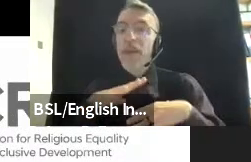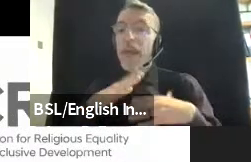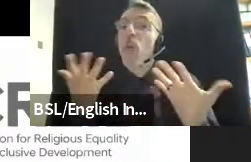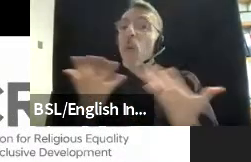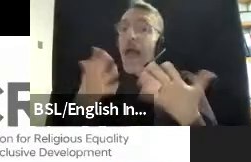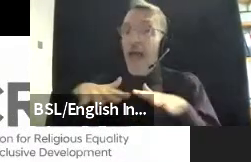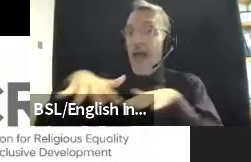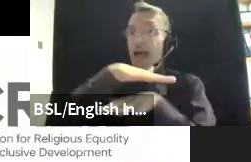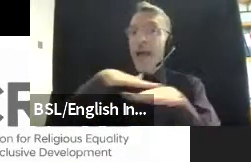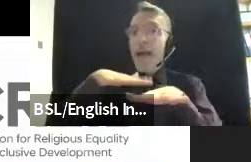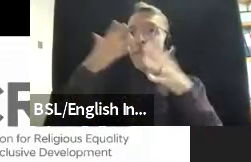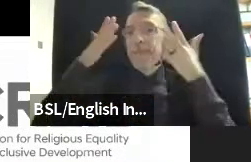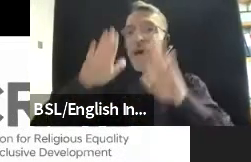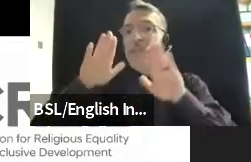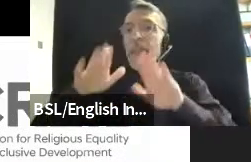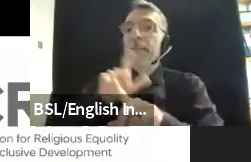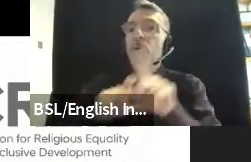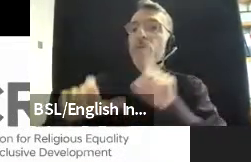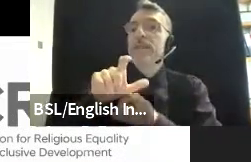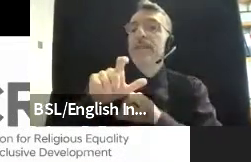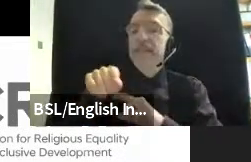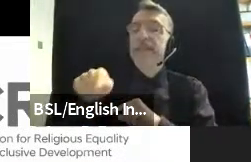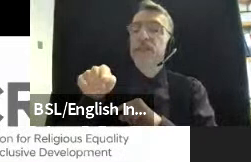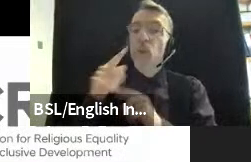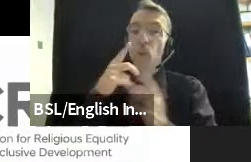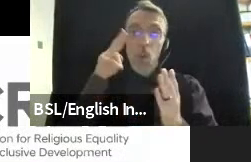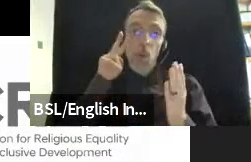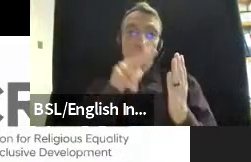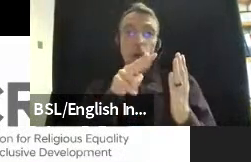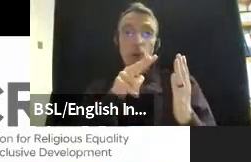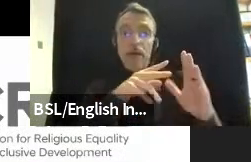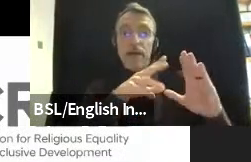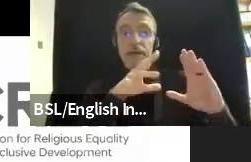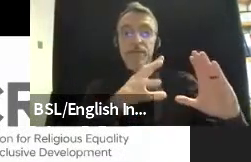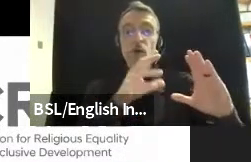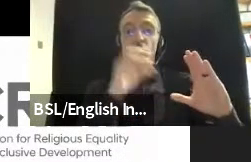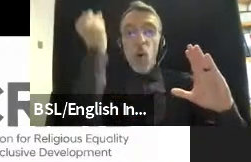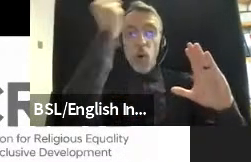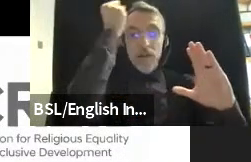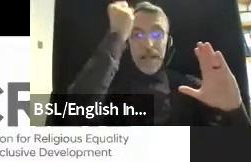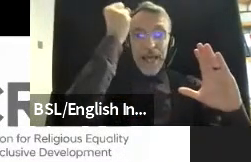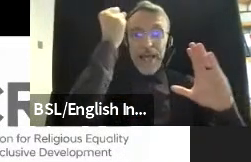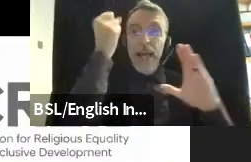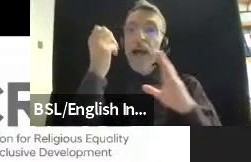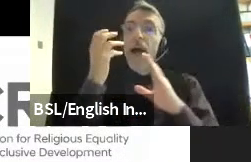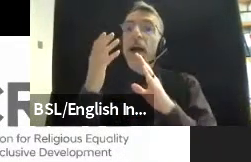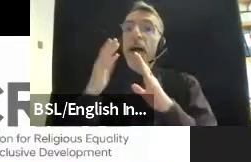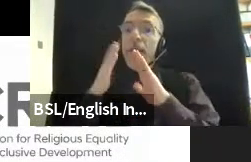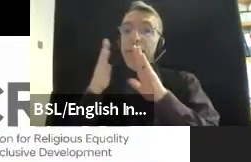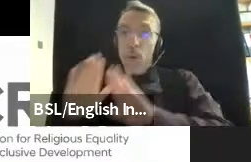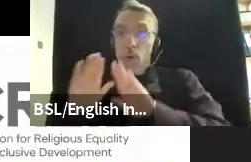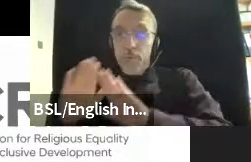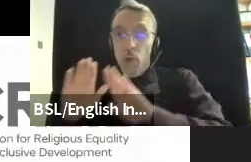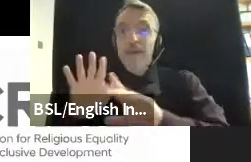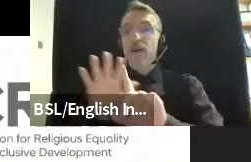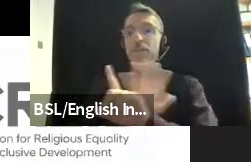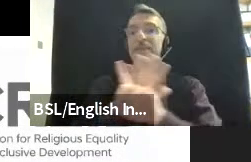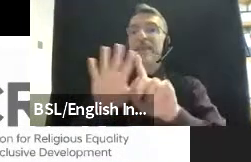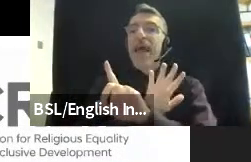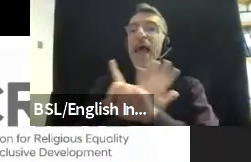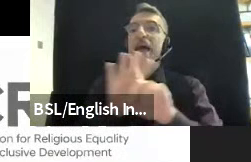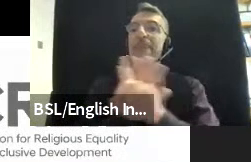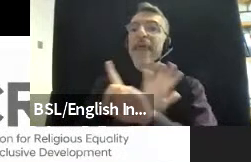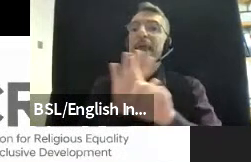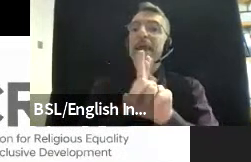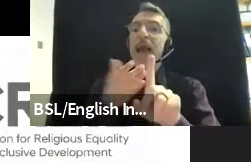community. And there is, if you look at this diagram, Uzbek and Muslim, there is an ethno-religious identification,